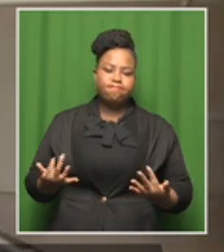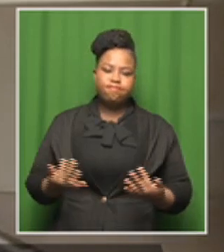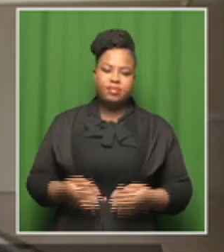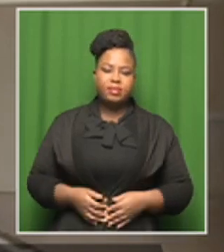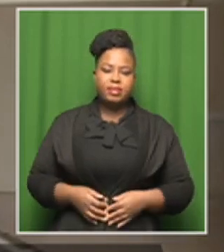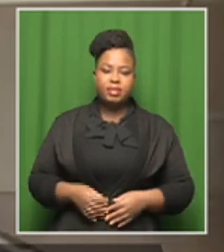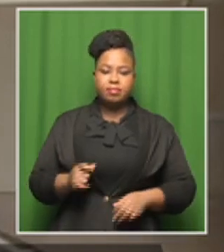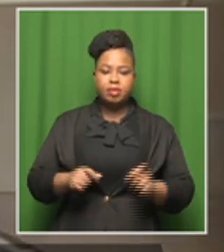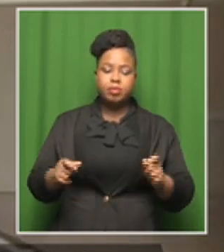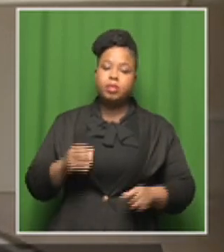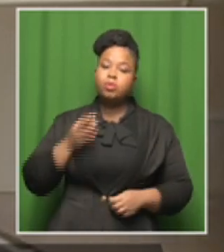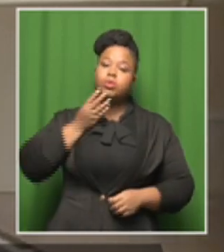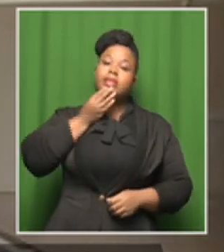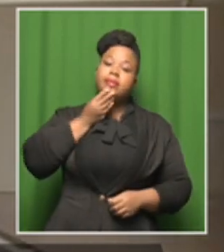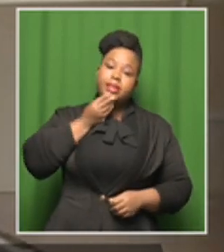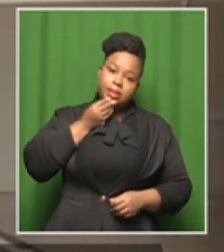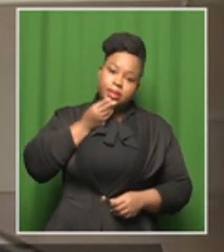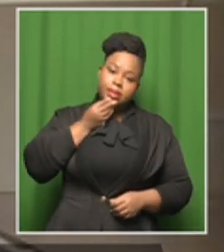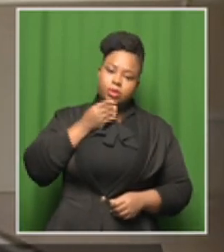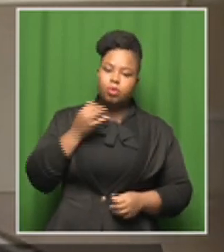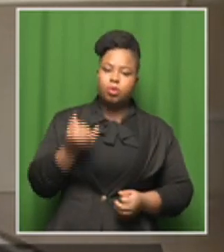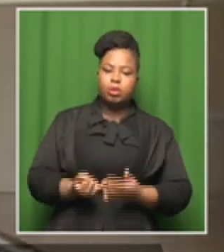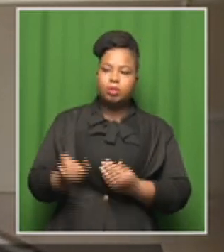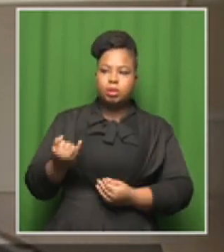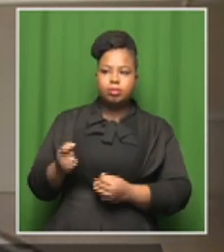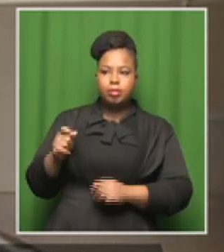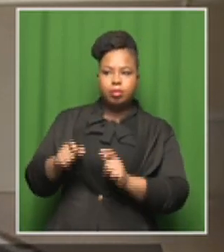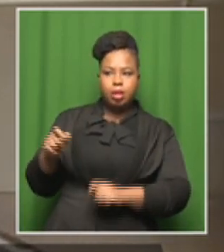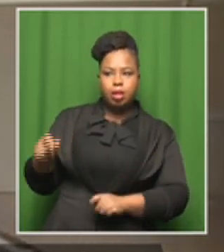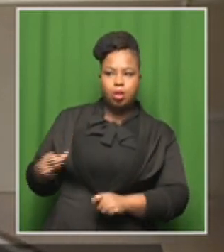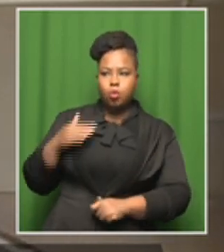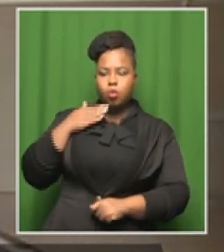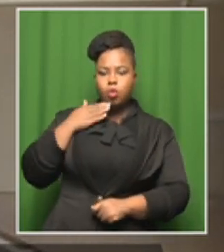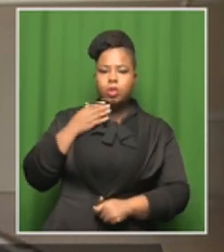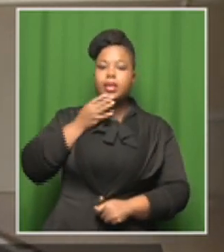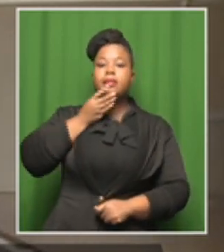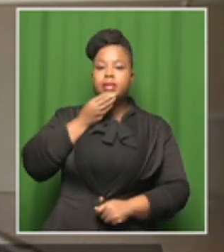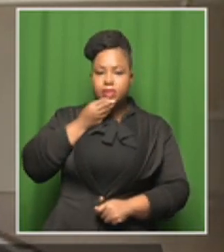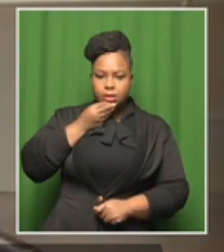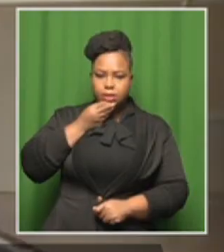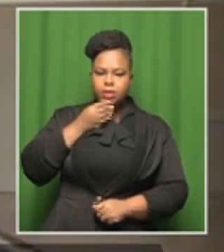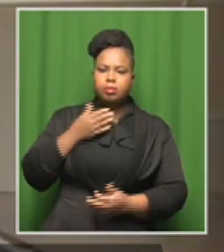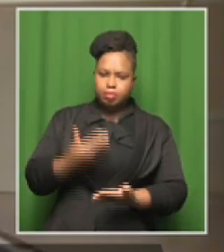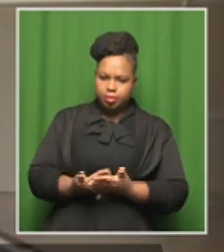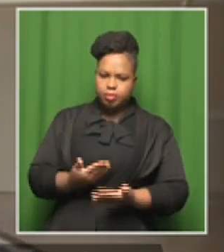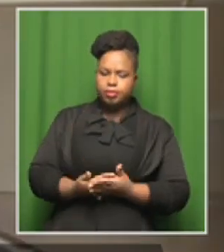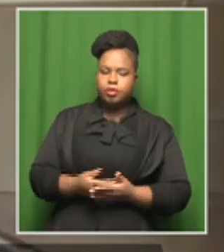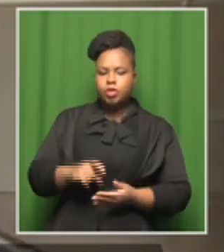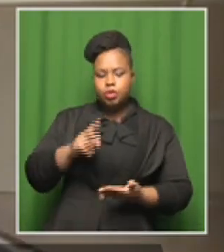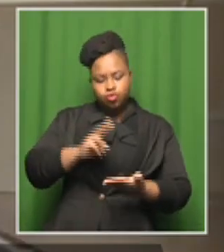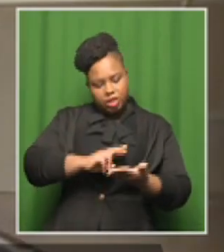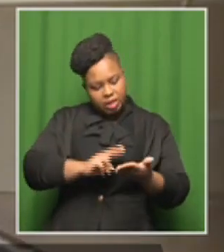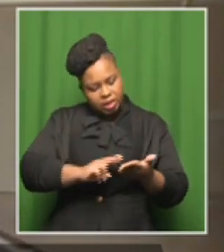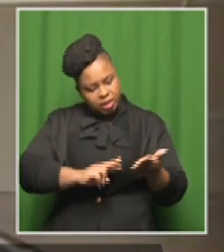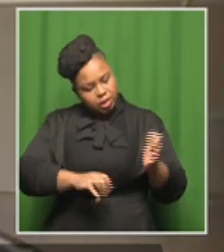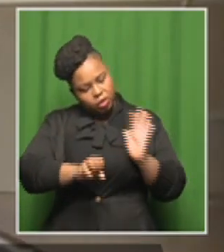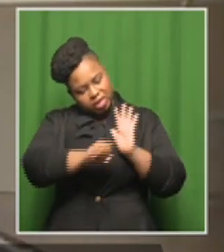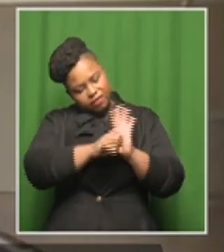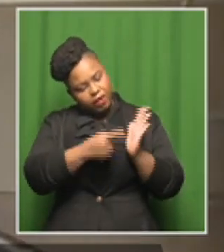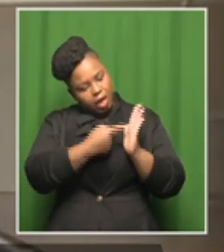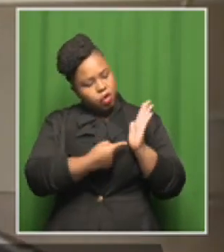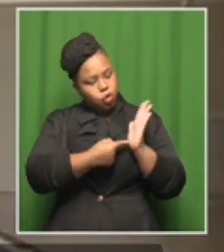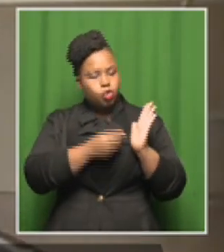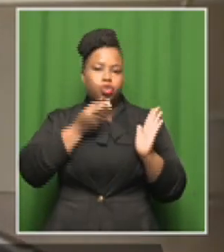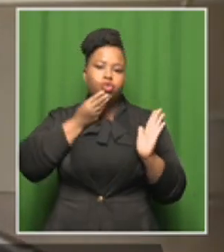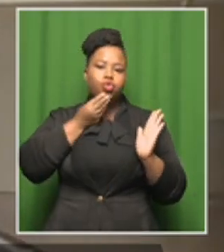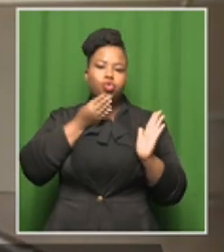of diabetes. So individuals who are diabetic, they are most likely to have to use the warning labels in order to identify